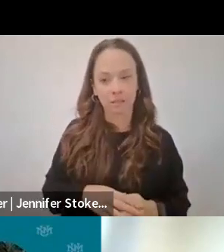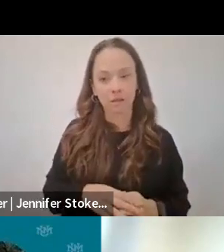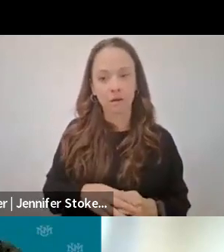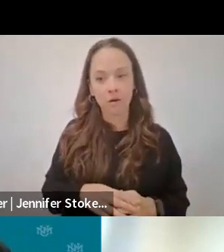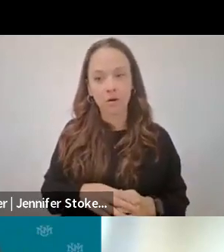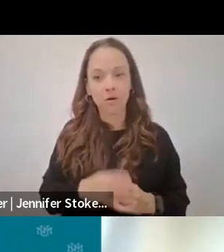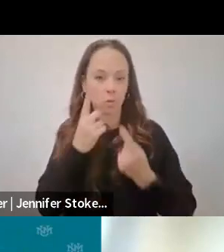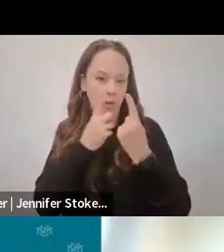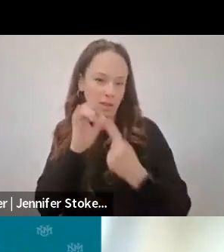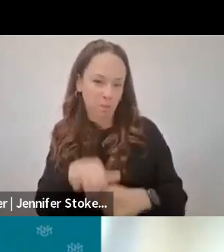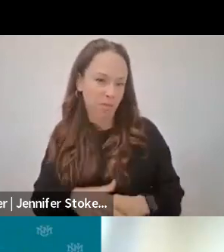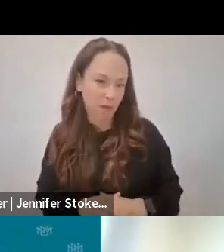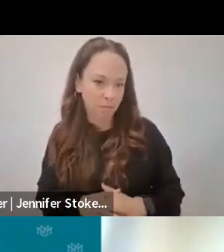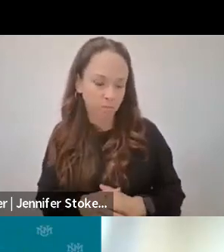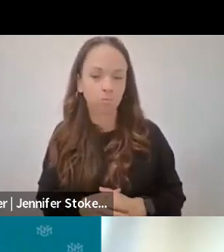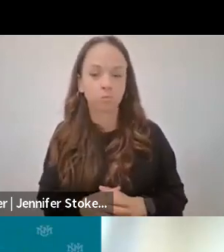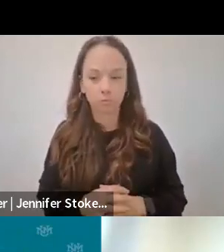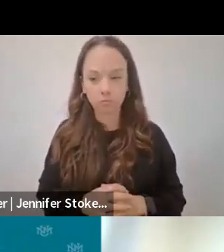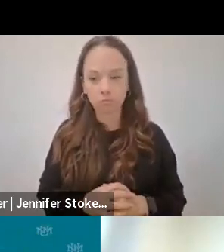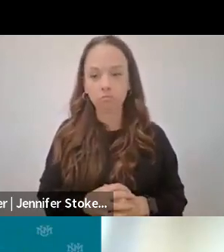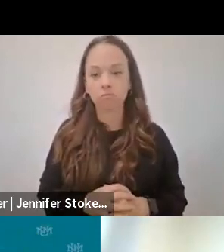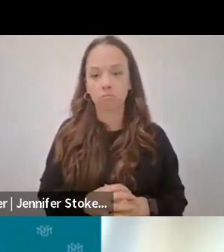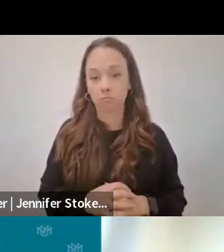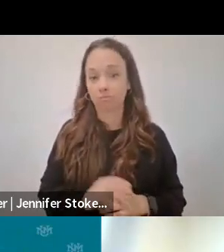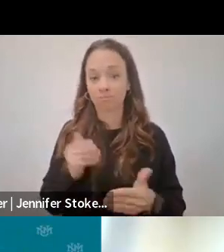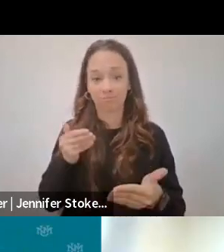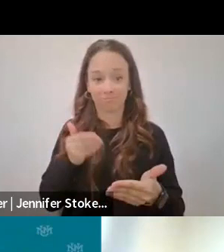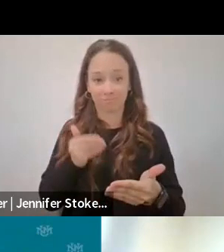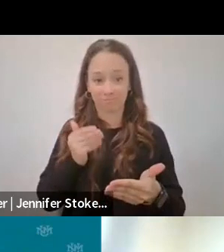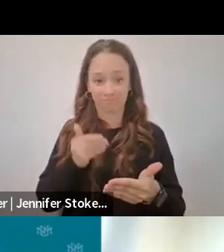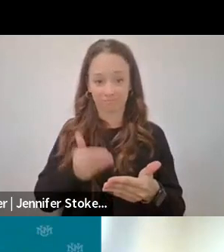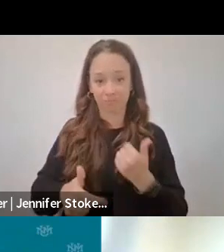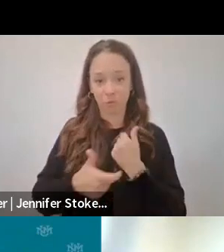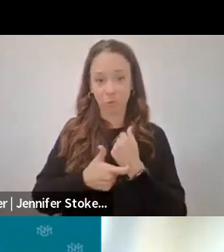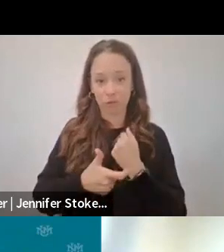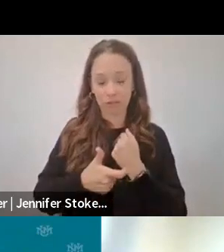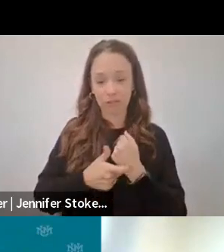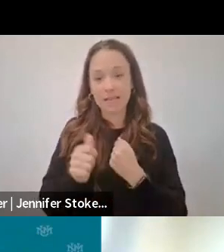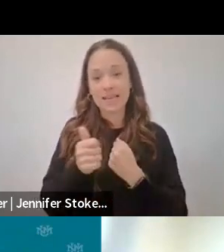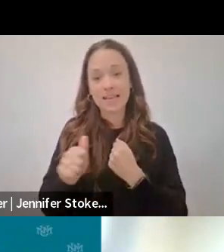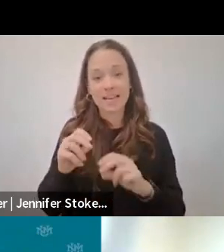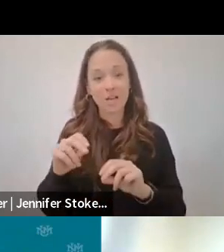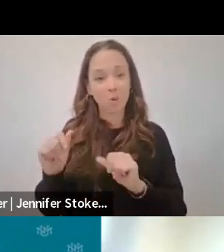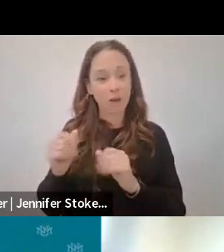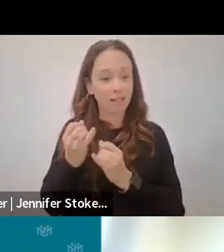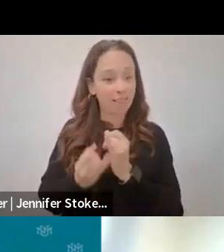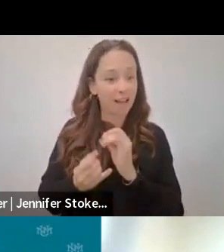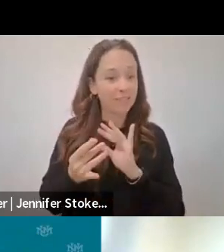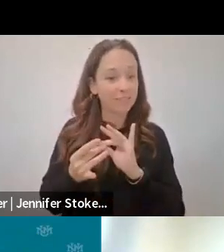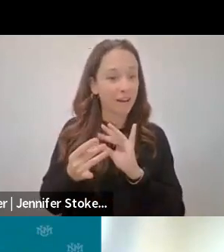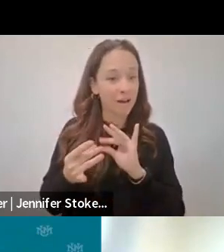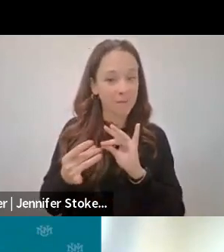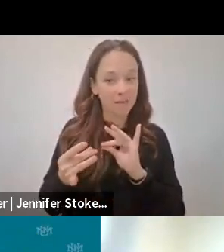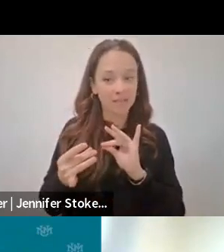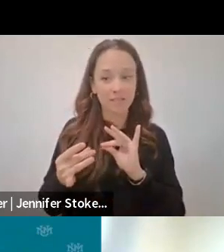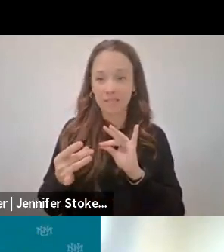that as well. And we're getting very close to the end. So any quick last comments that anyone may have